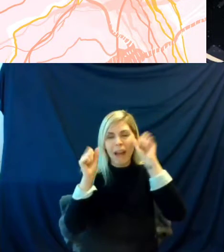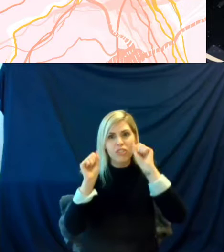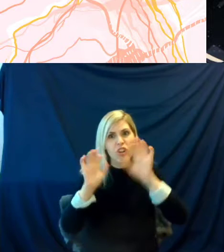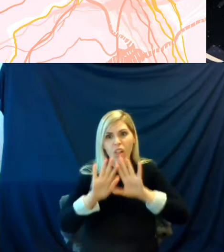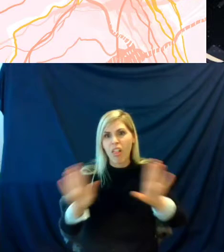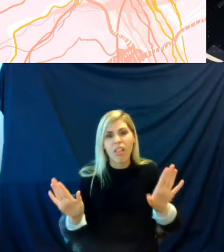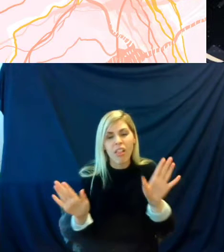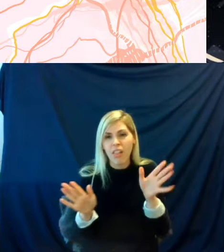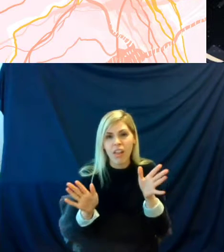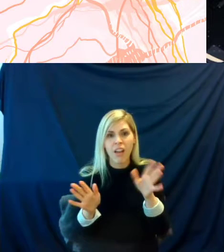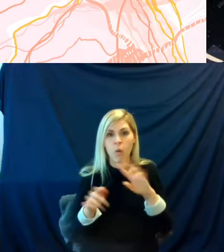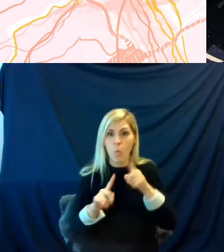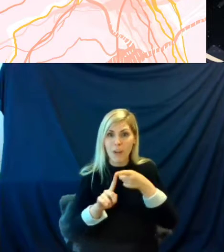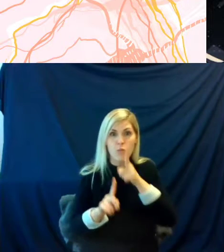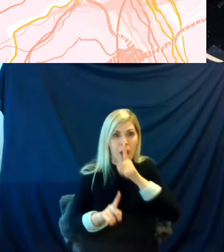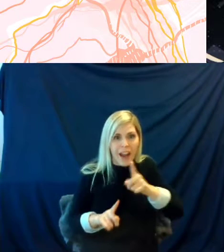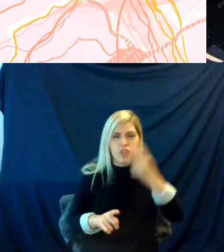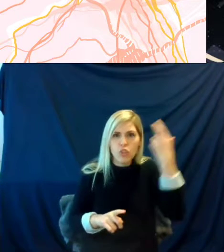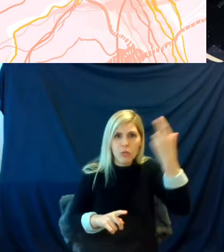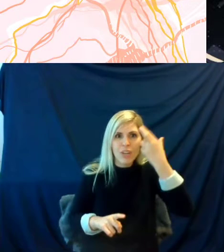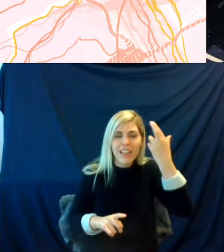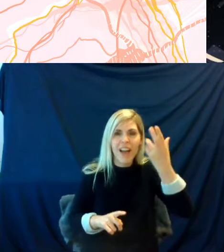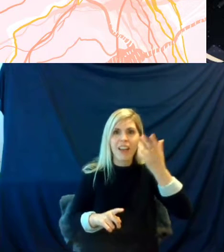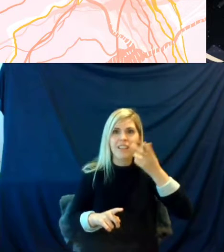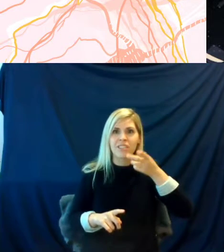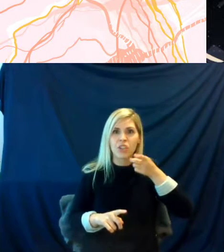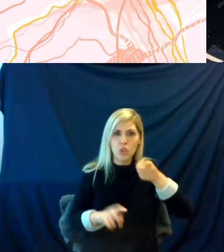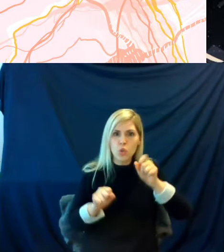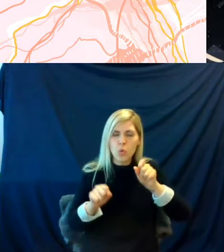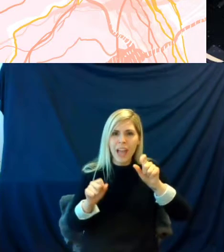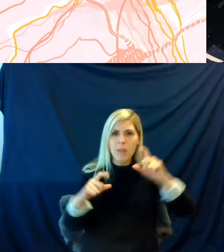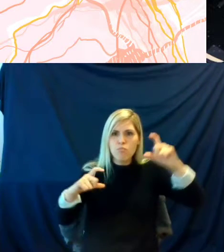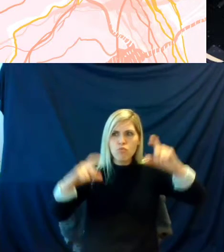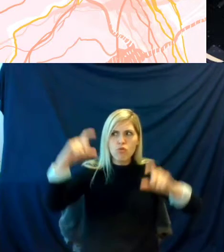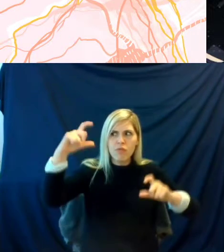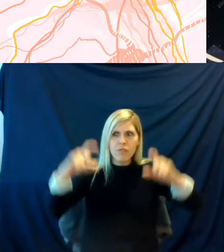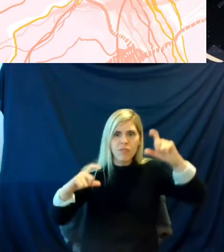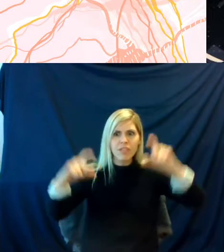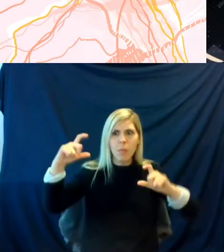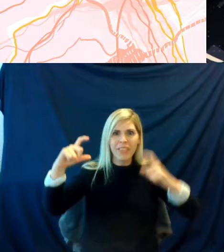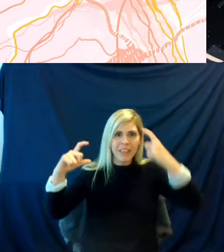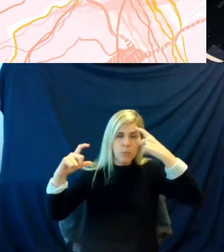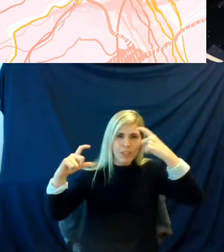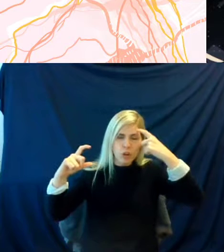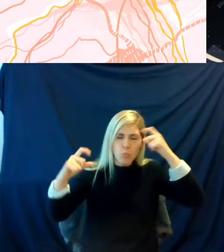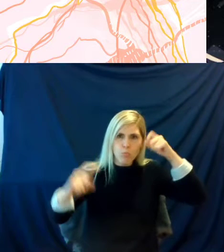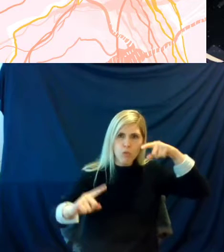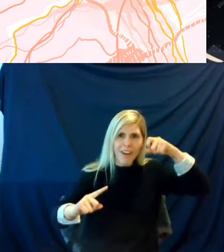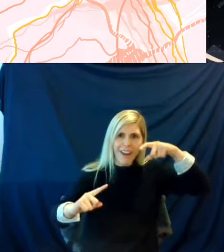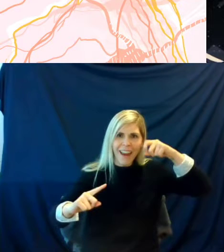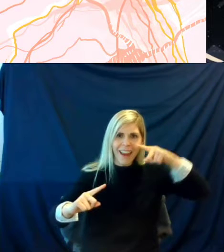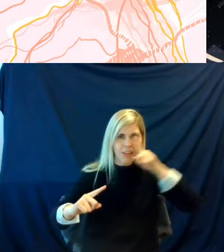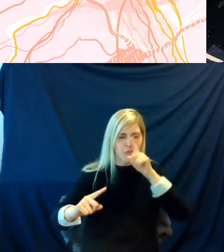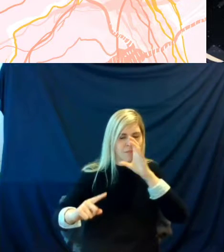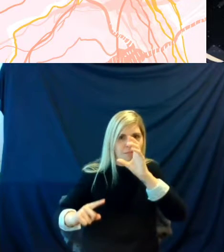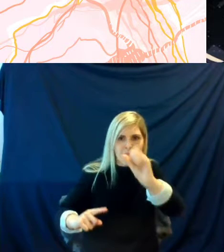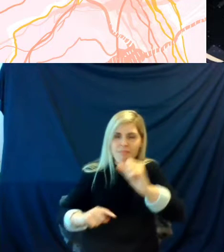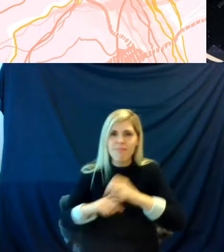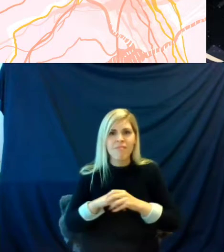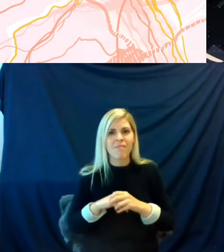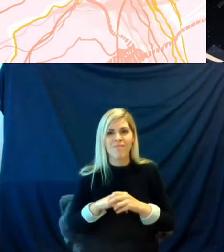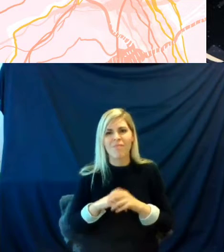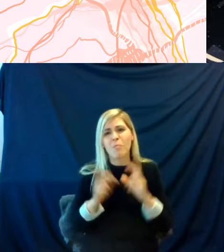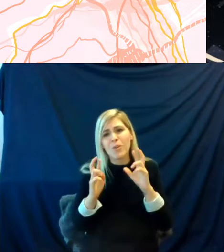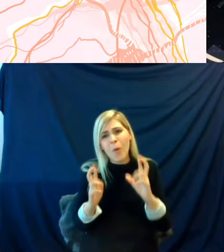it's just so magical when you actually realize that you're able to move something with your brain. But we hope